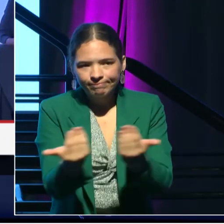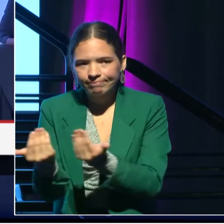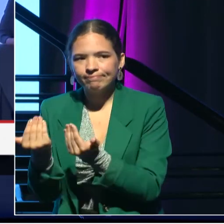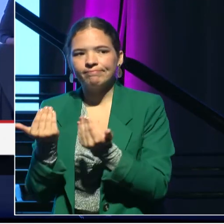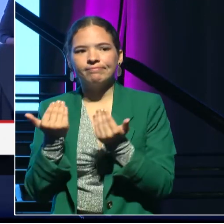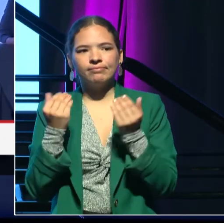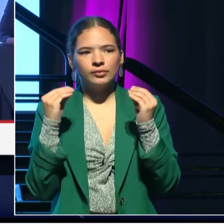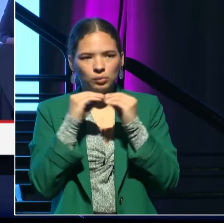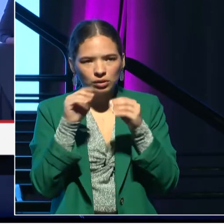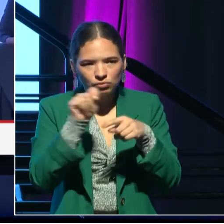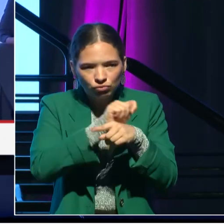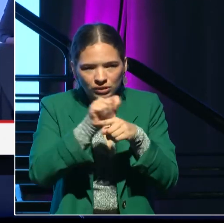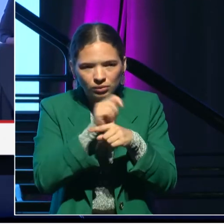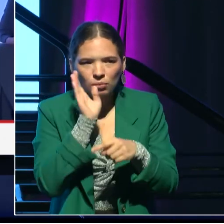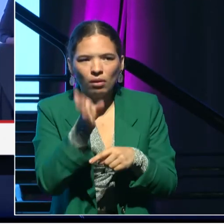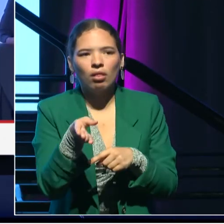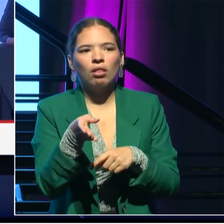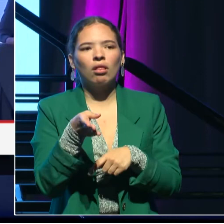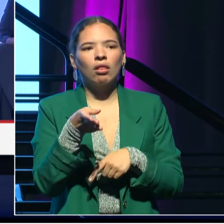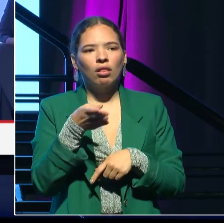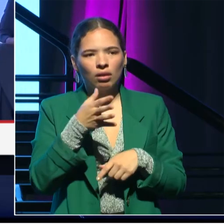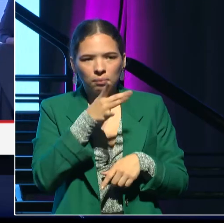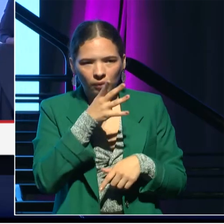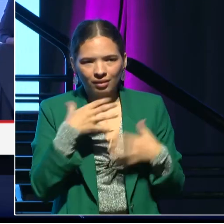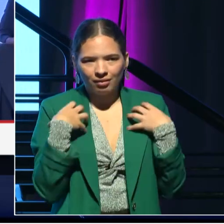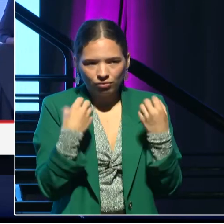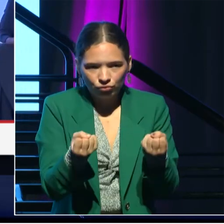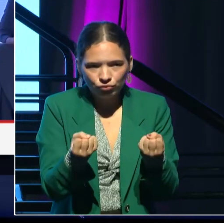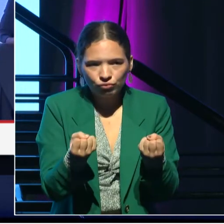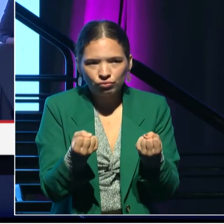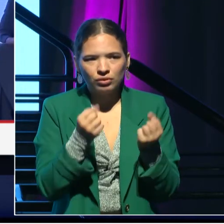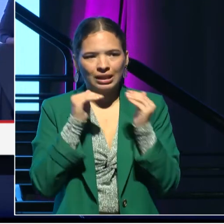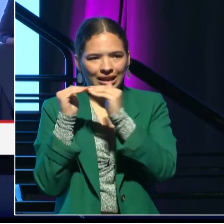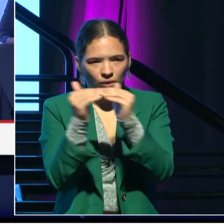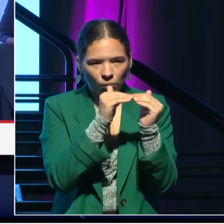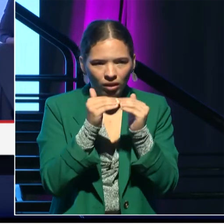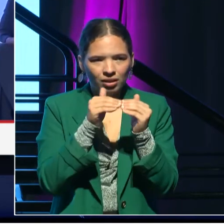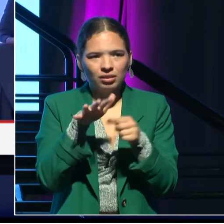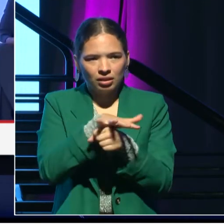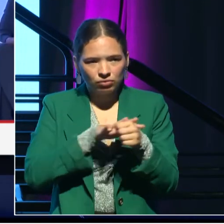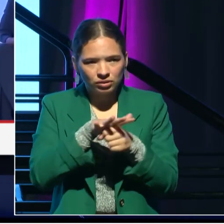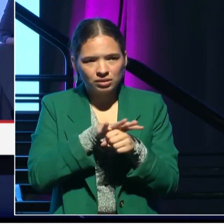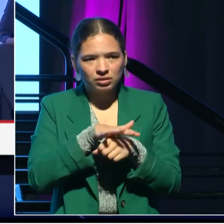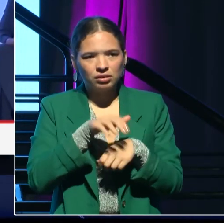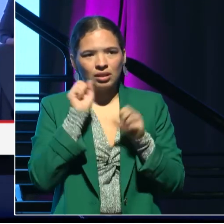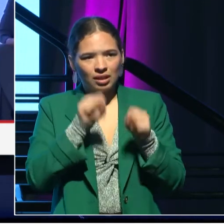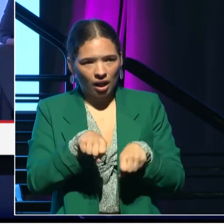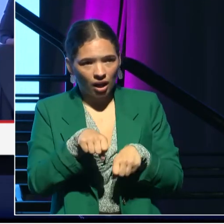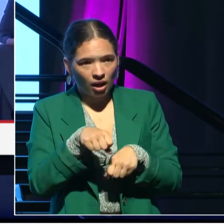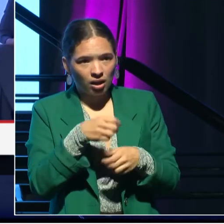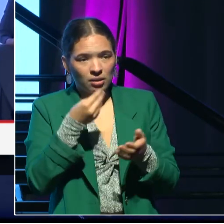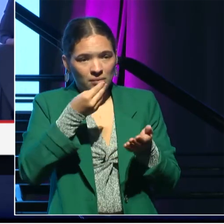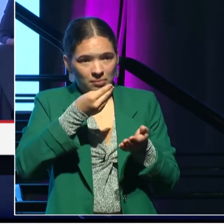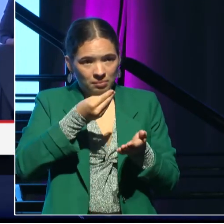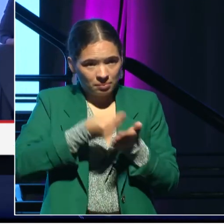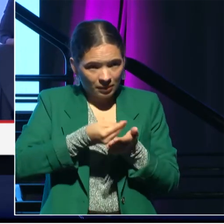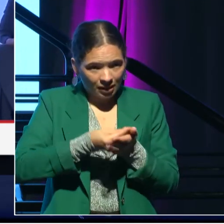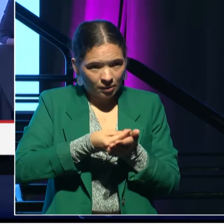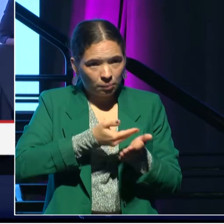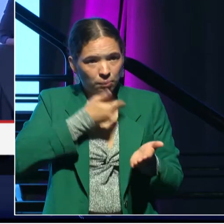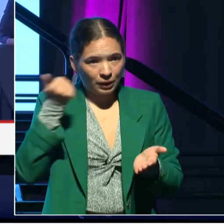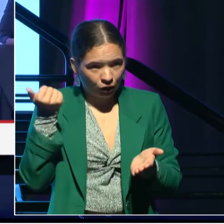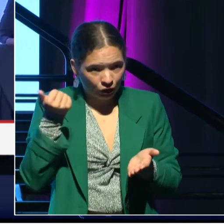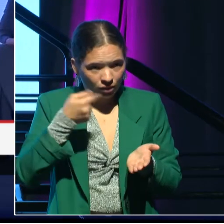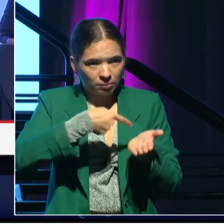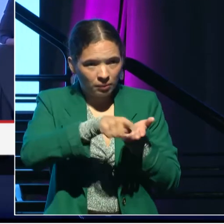this maternal health and equity space. And then they're going to be able to get higher paying jobs because they have the certificate. We're going to be launching that next